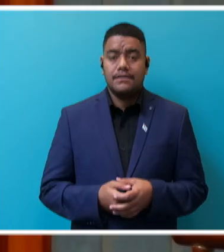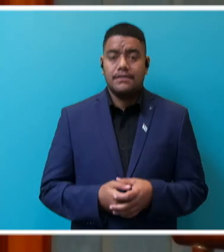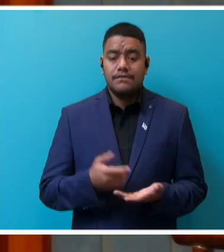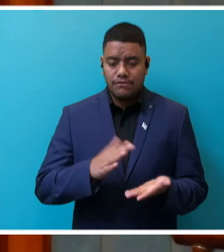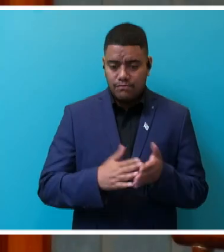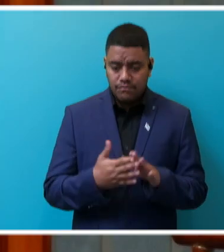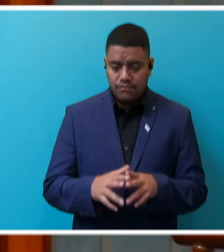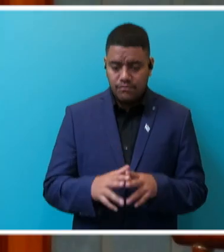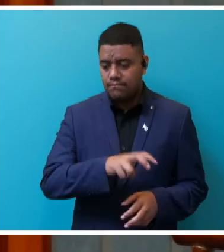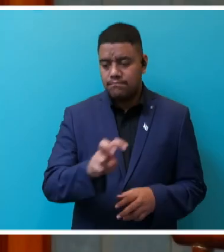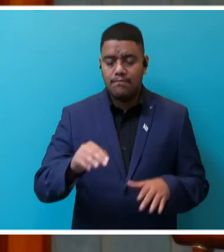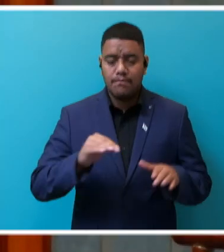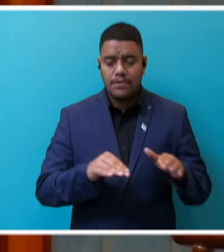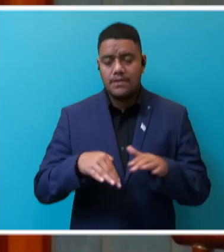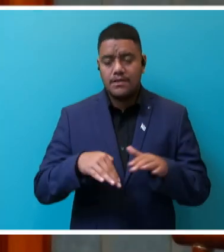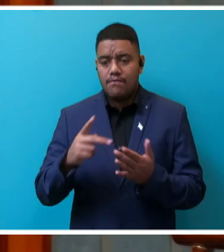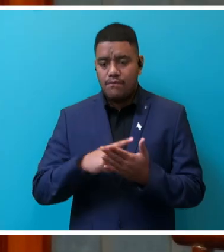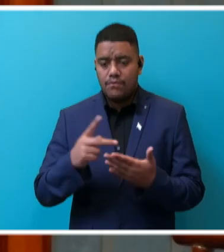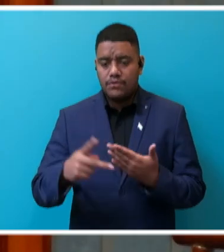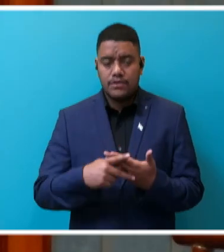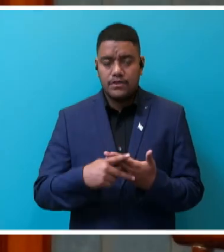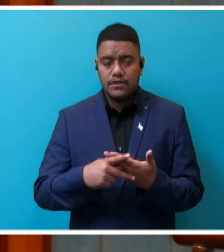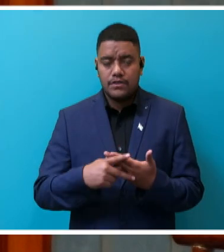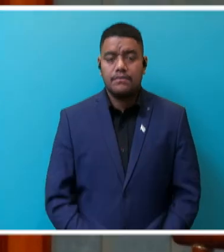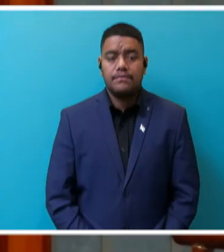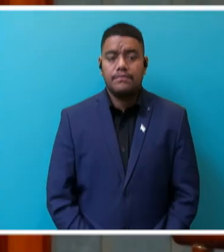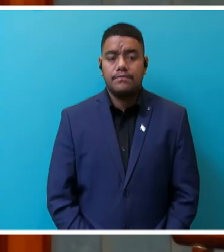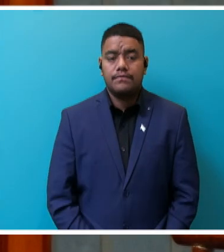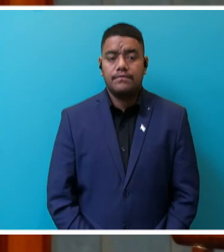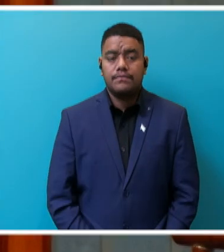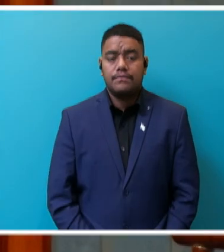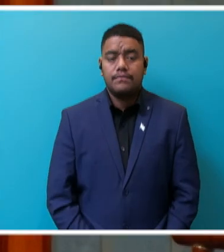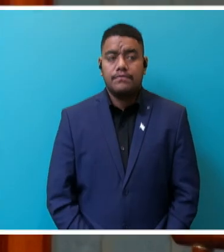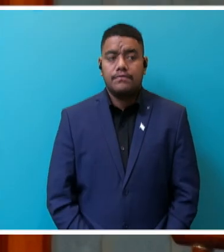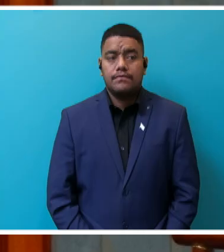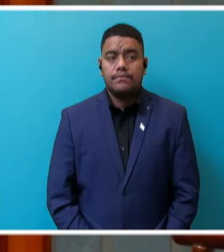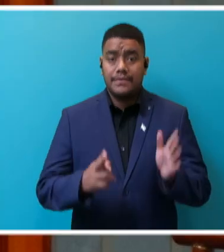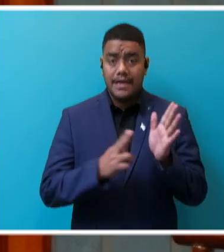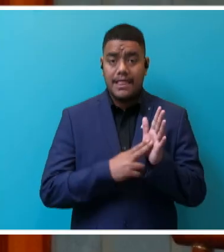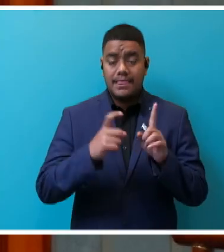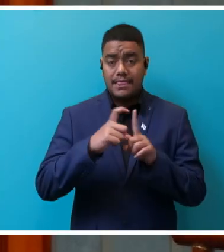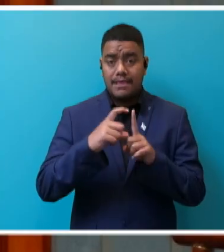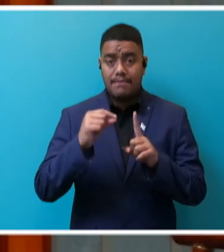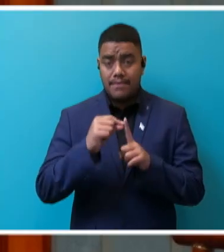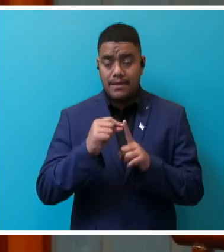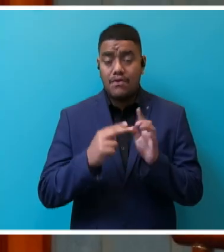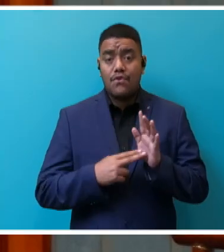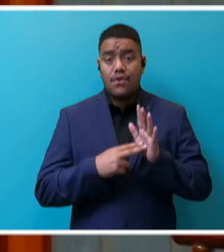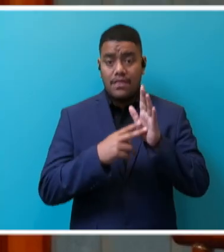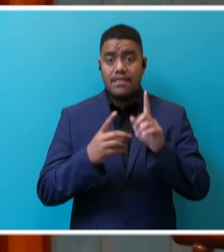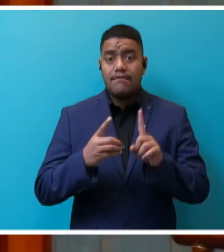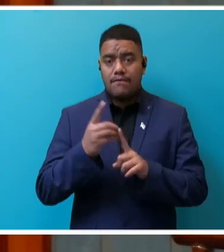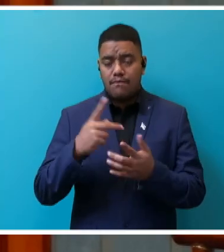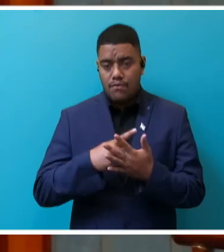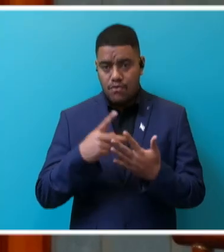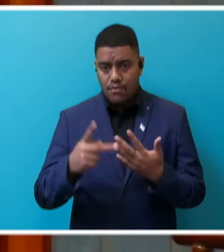to participate in project supply chains. The NDP, or the Northern Development Program, builds